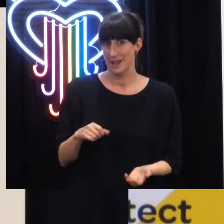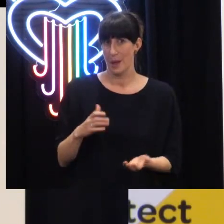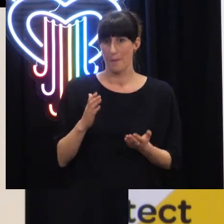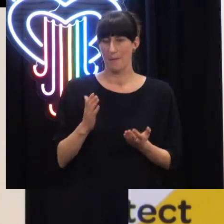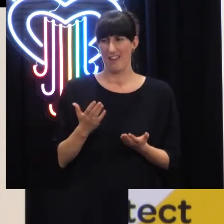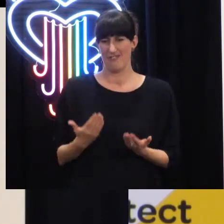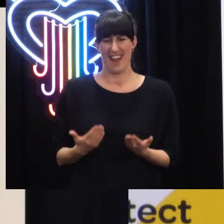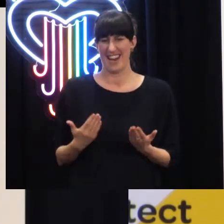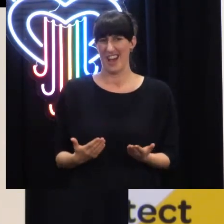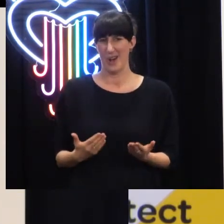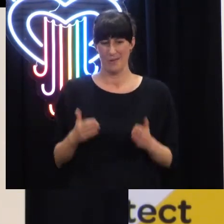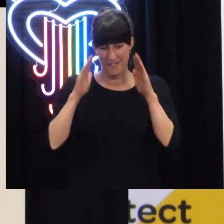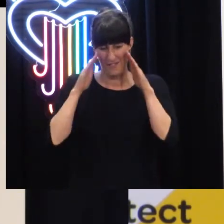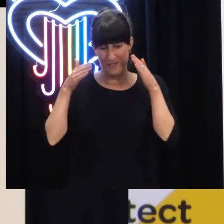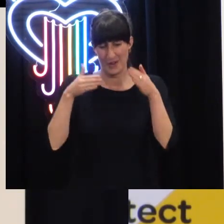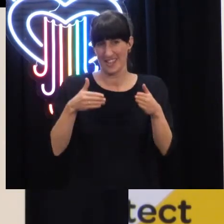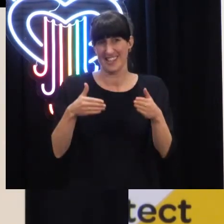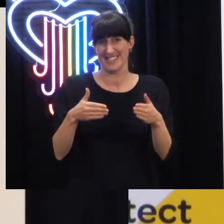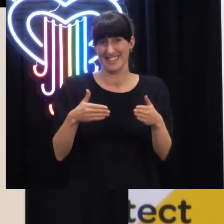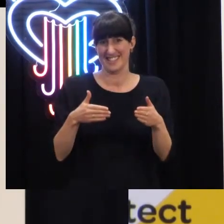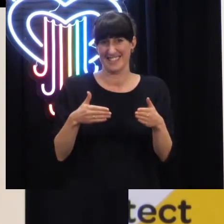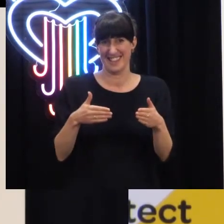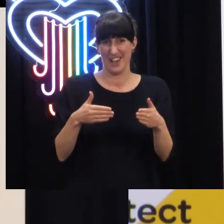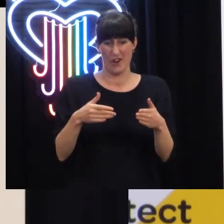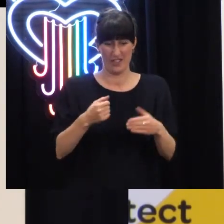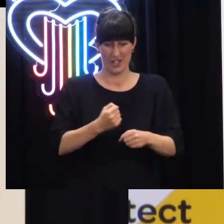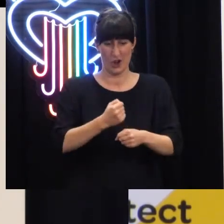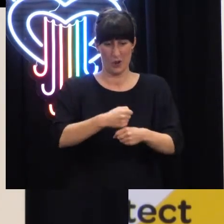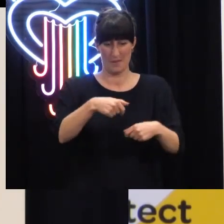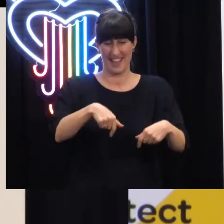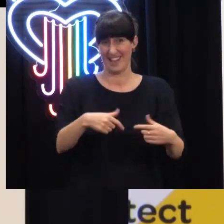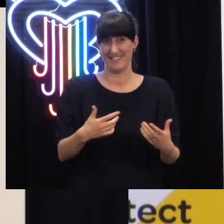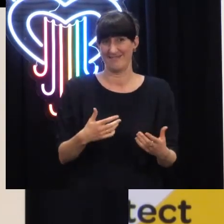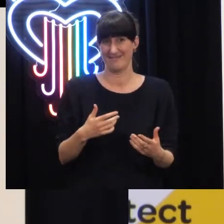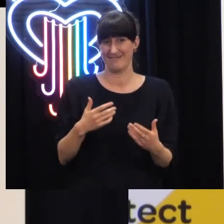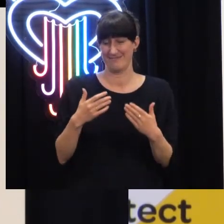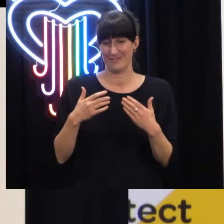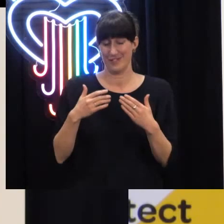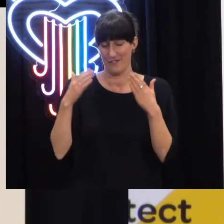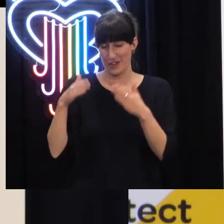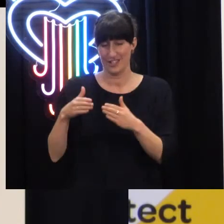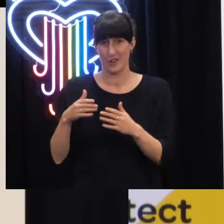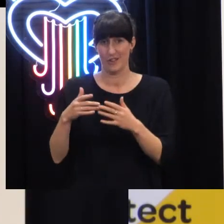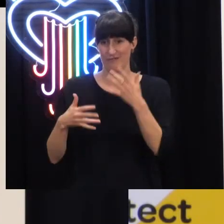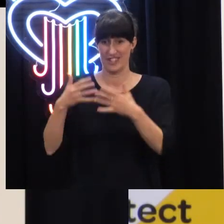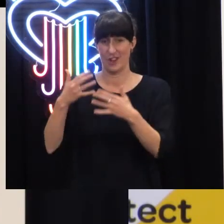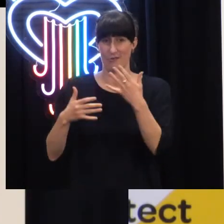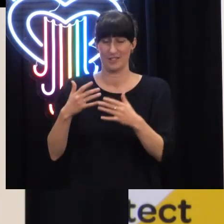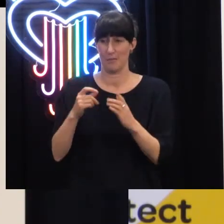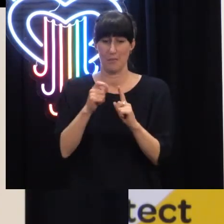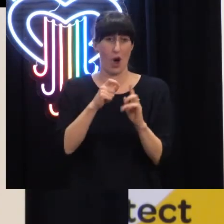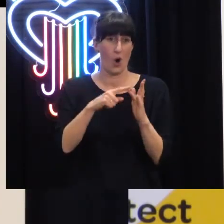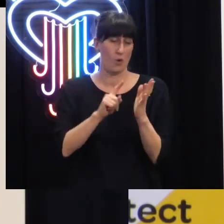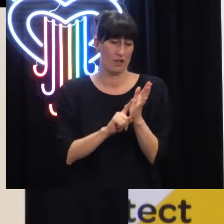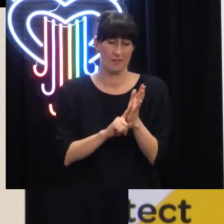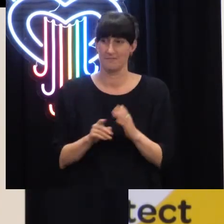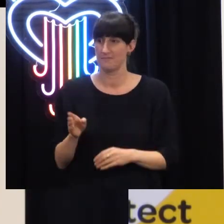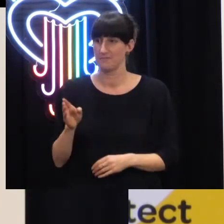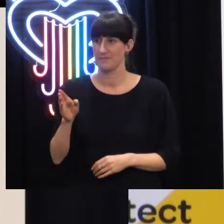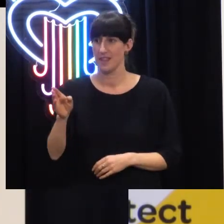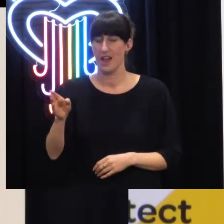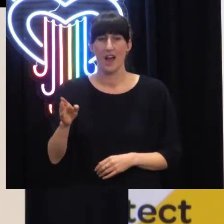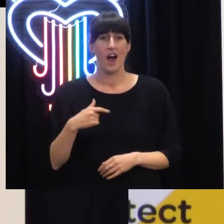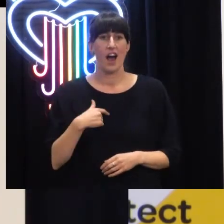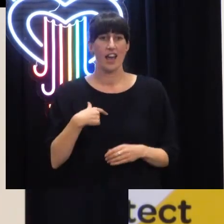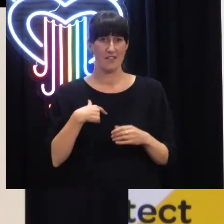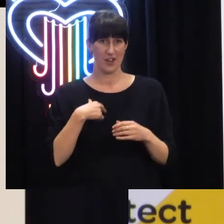have a pretty singular focus, and it's the job we're doing here. The other question, it's not actually on behalf of a colleague, it's on behalf of Jessica Mackay, who was too scared